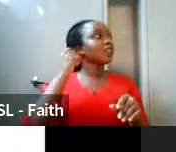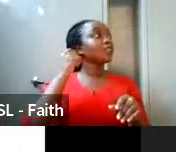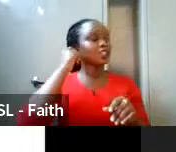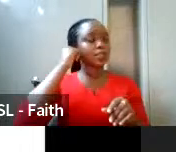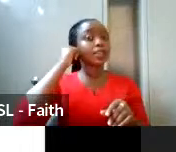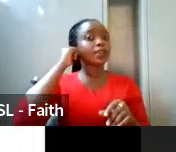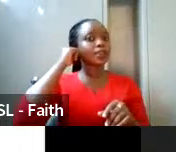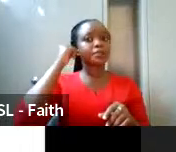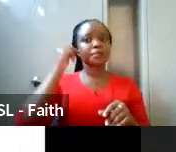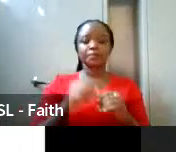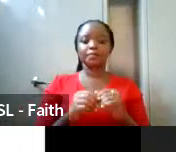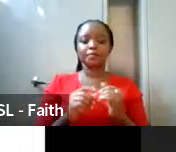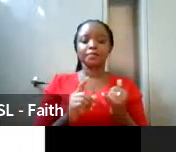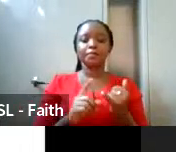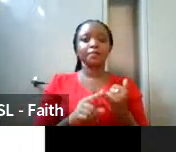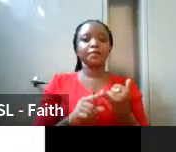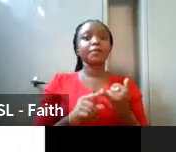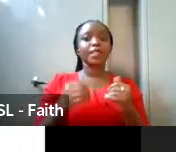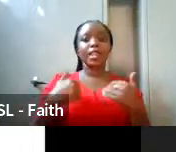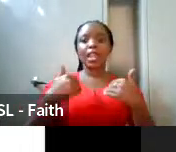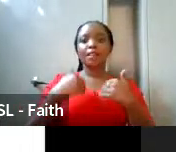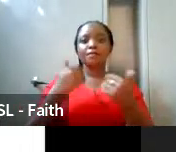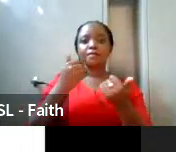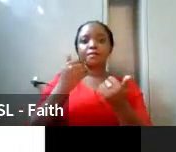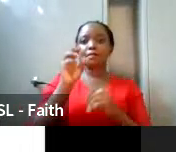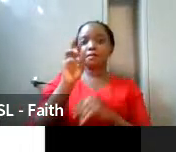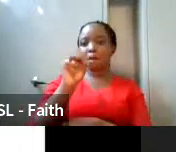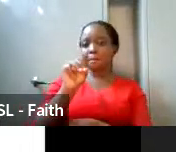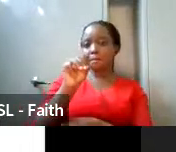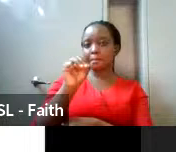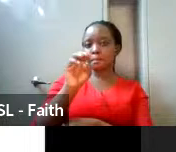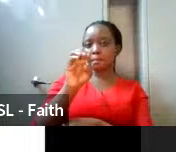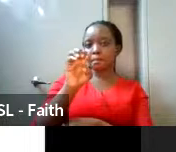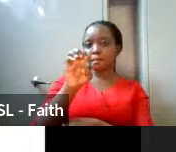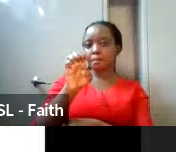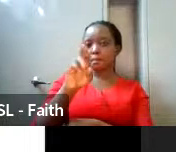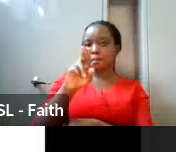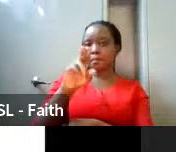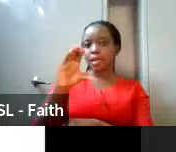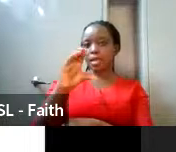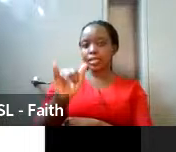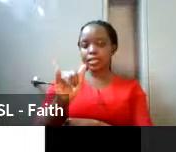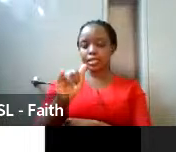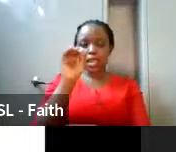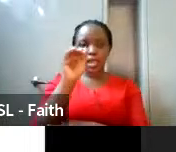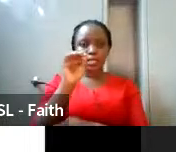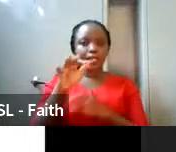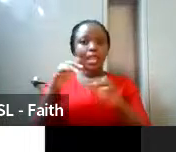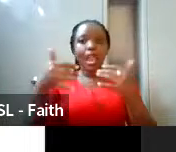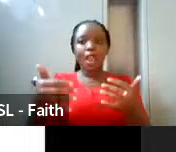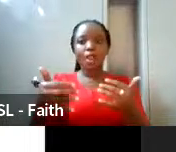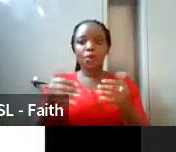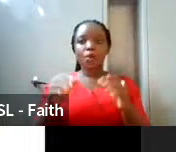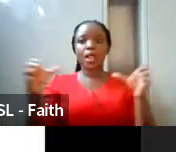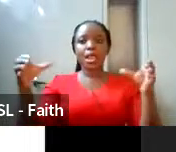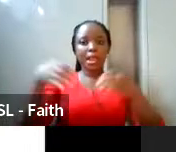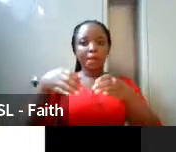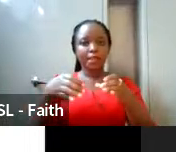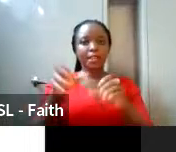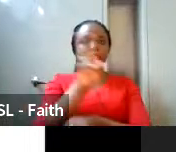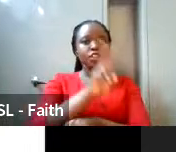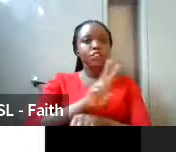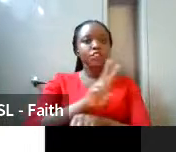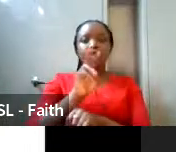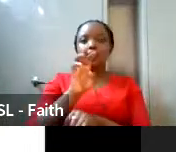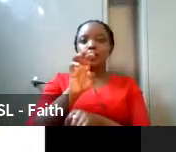well. We still have Mercy is asking, how do lending companies or SACCOs use